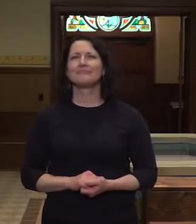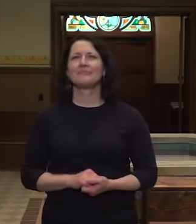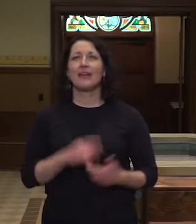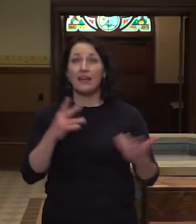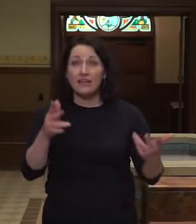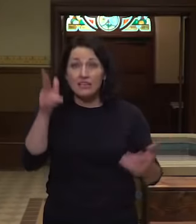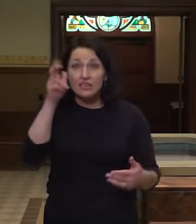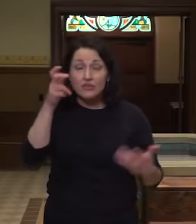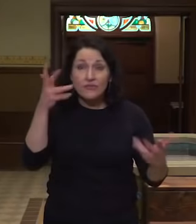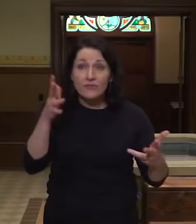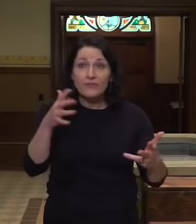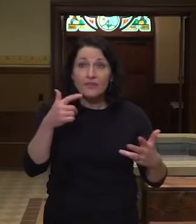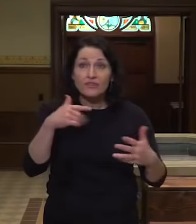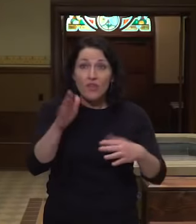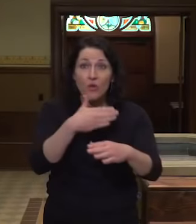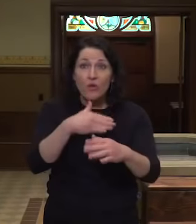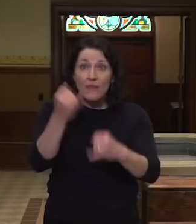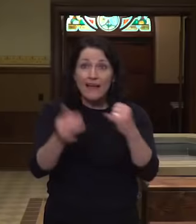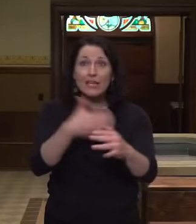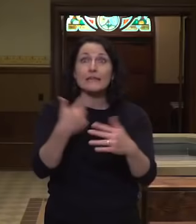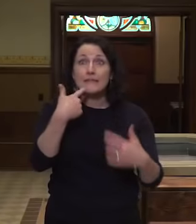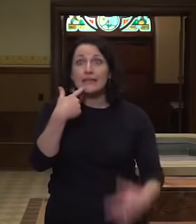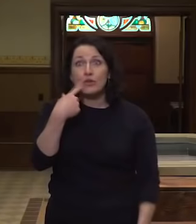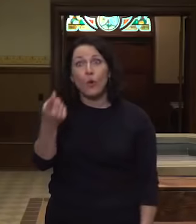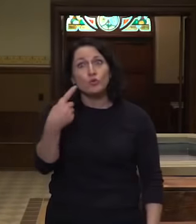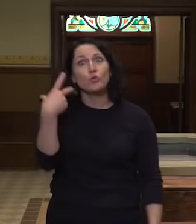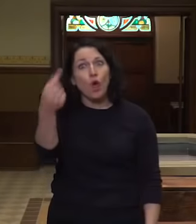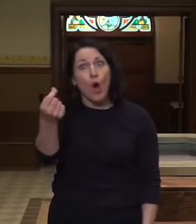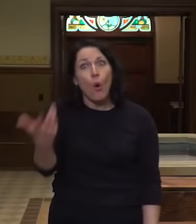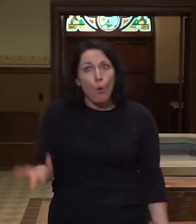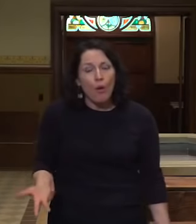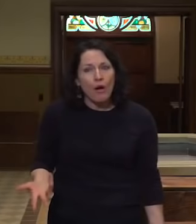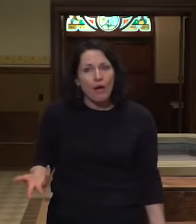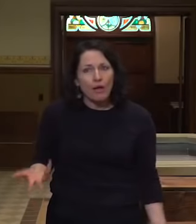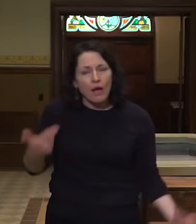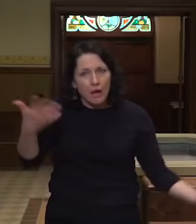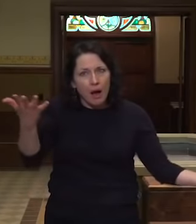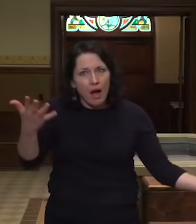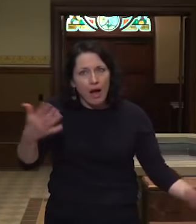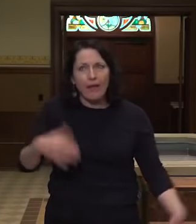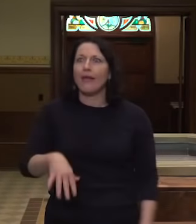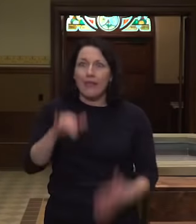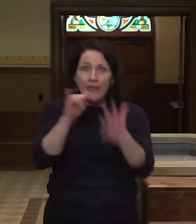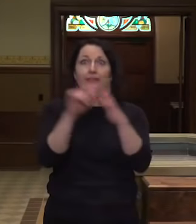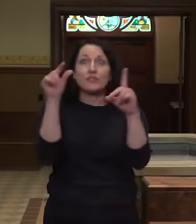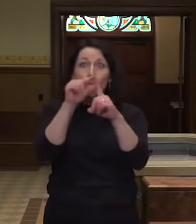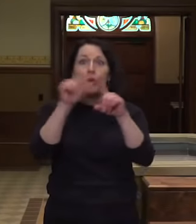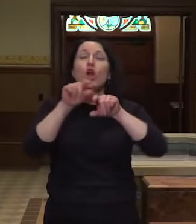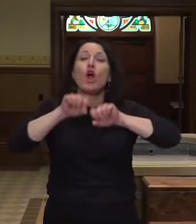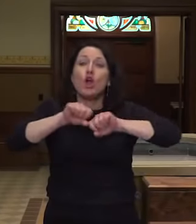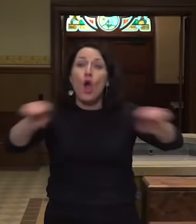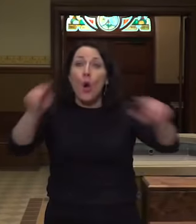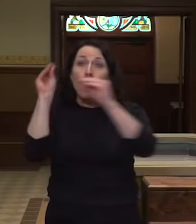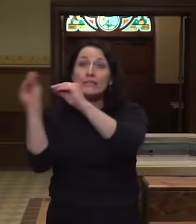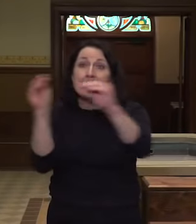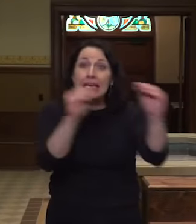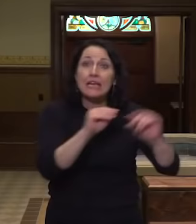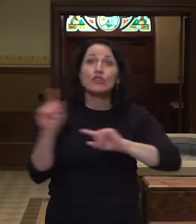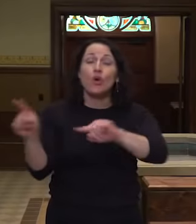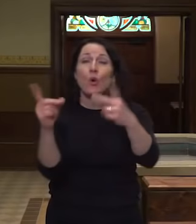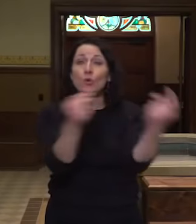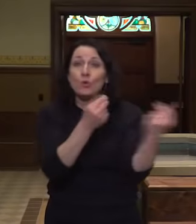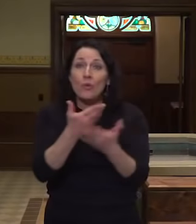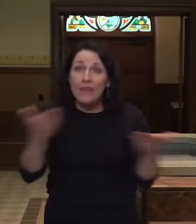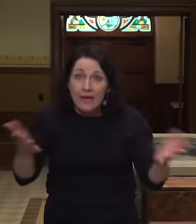Didn't you all hear the choir in the last song? They said, go, go, go spread the word, do your thing, keep that